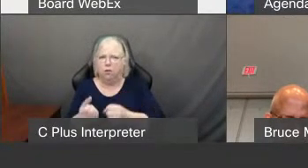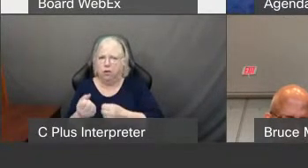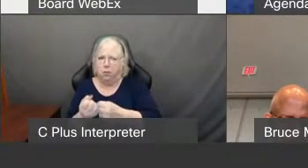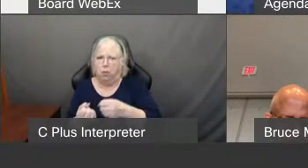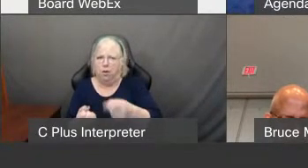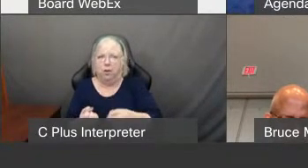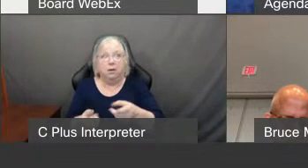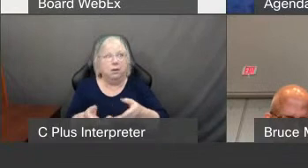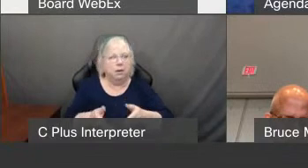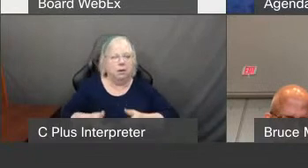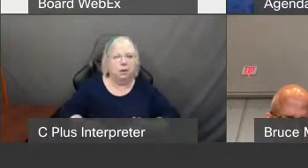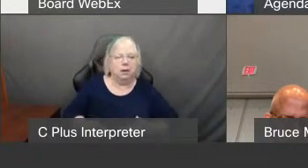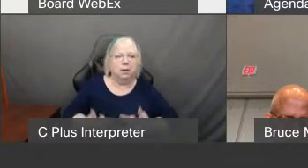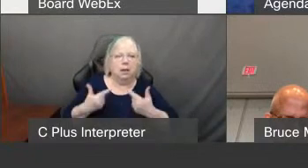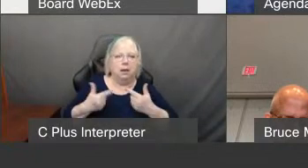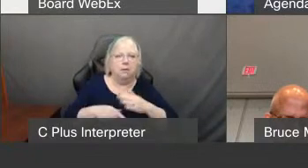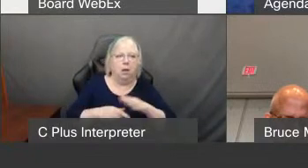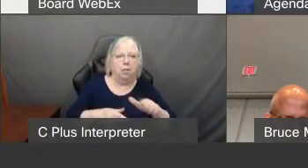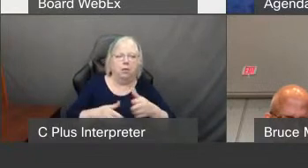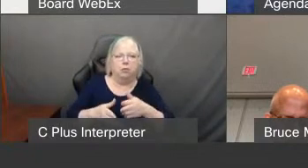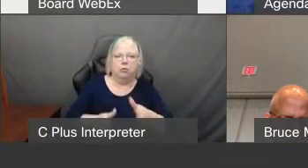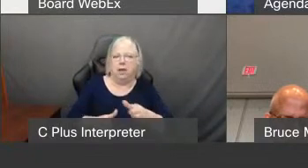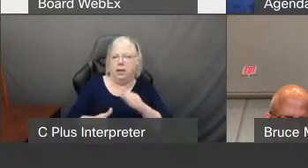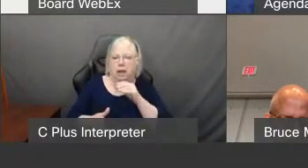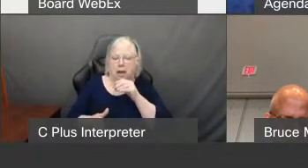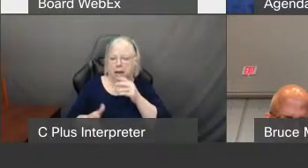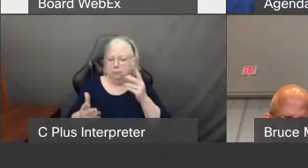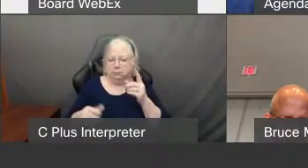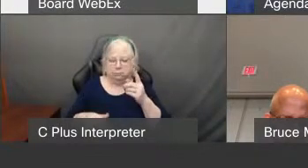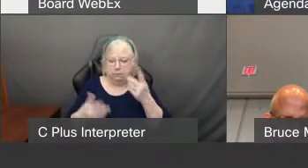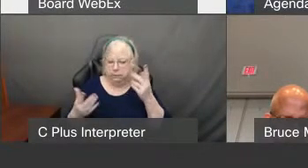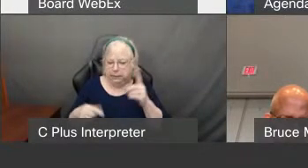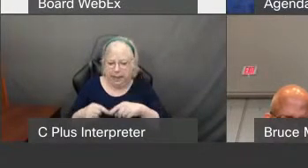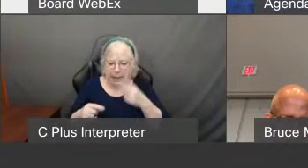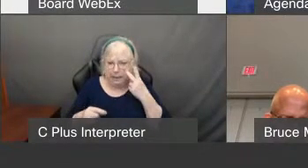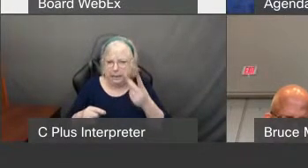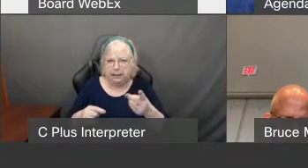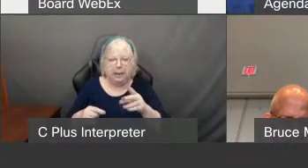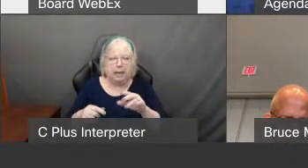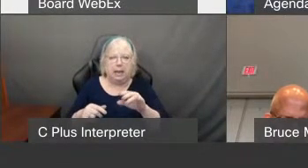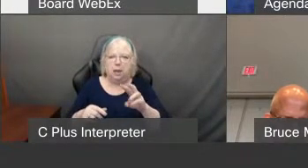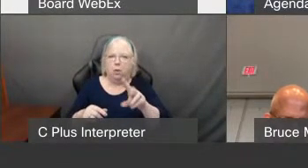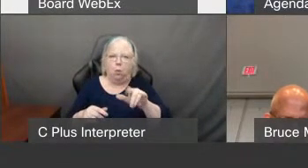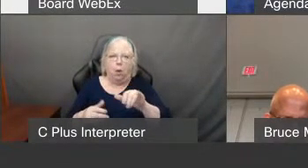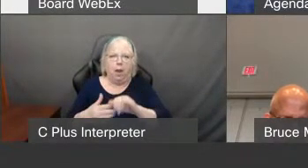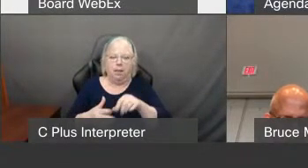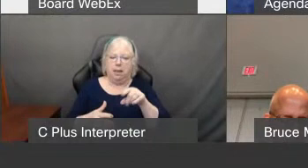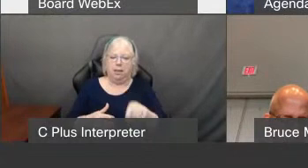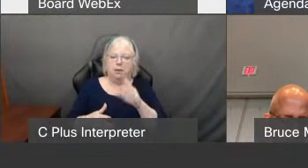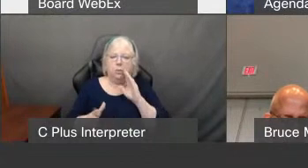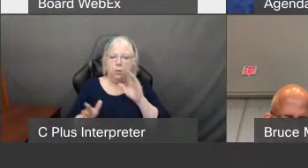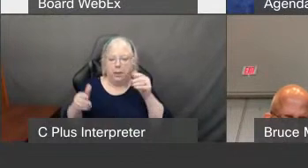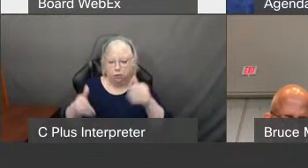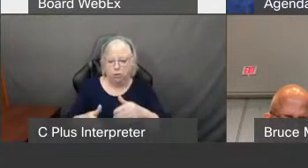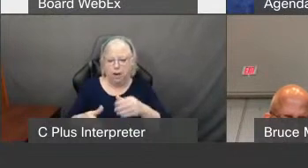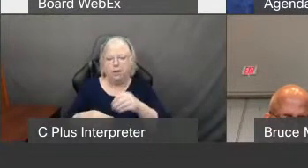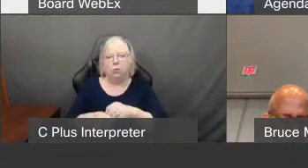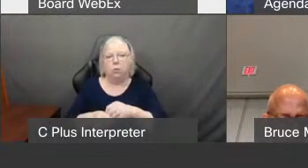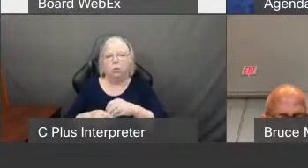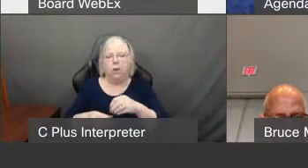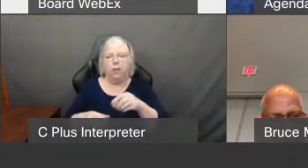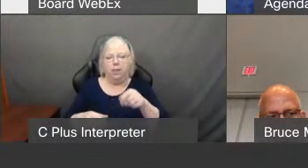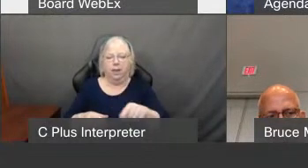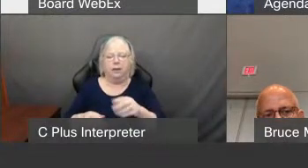not seen how this is going to be addressed in the framework of this metrics that and with the weights that I have